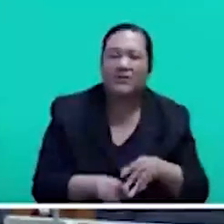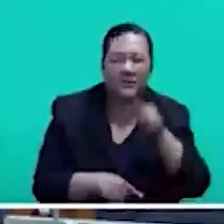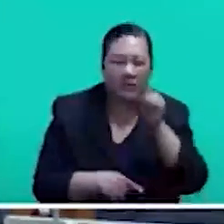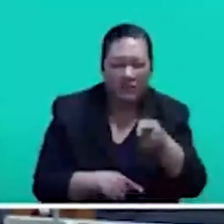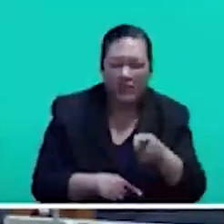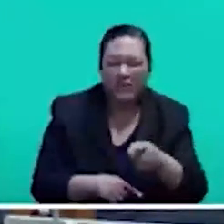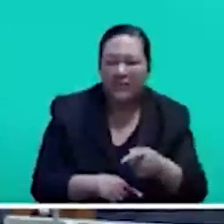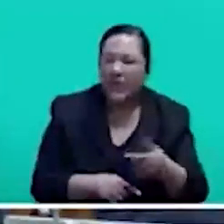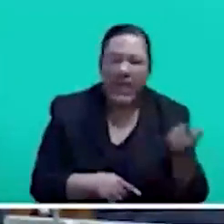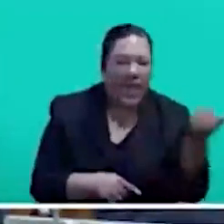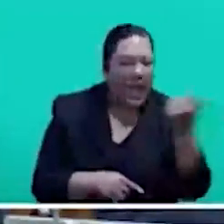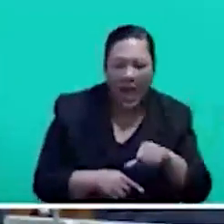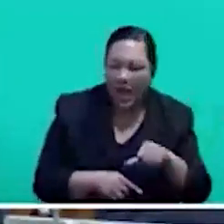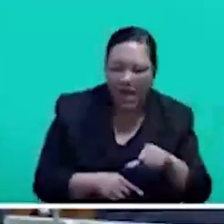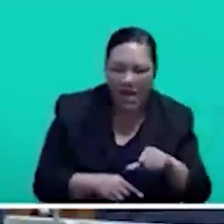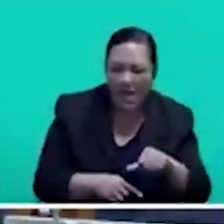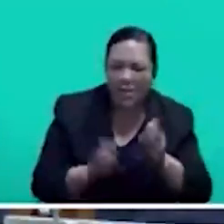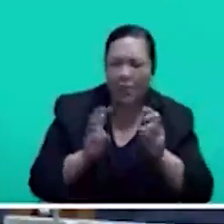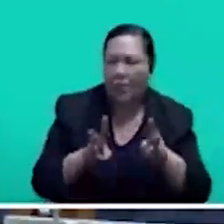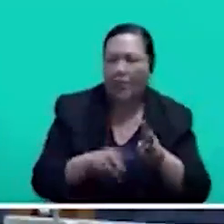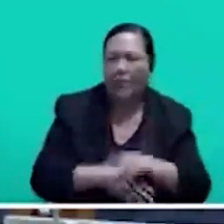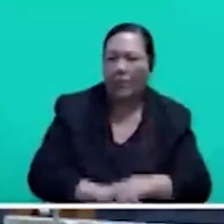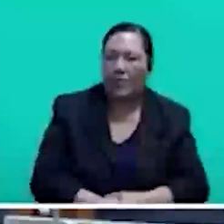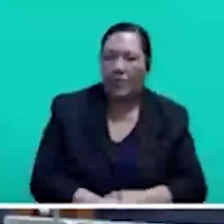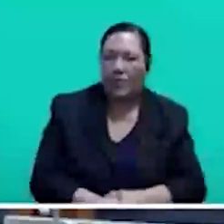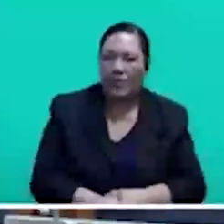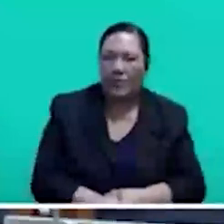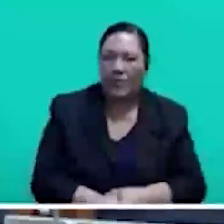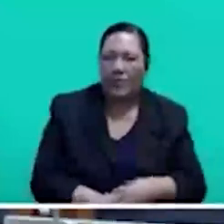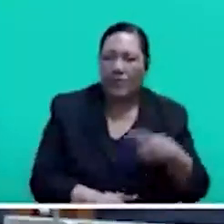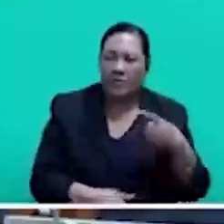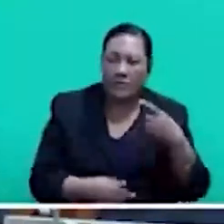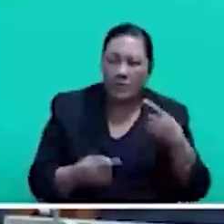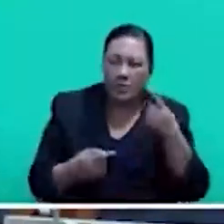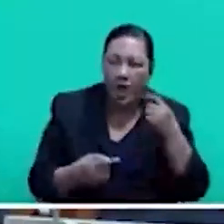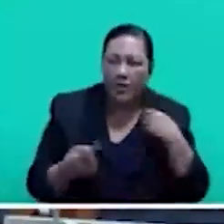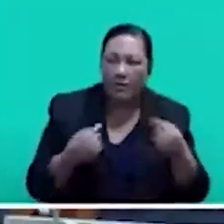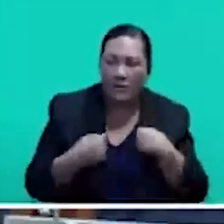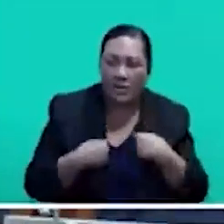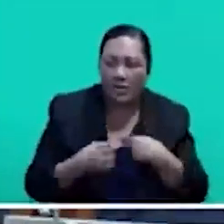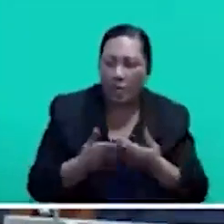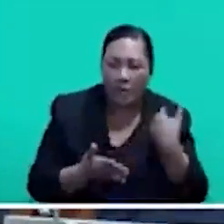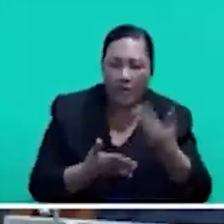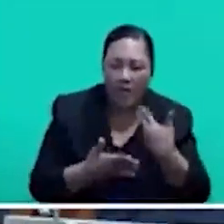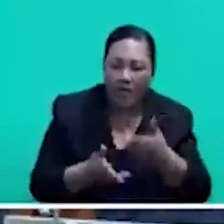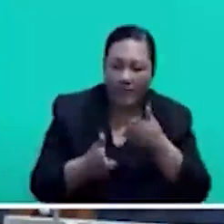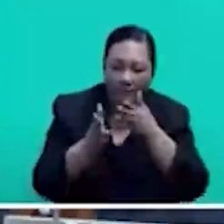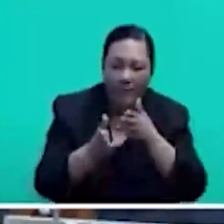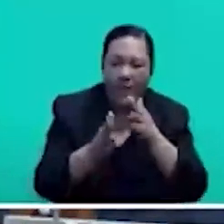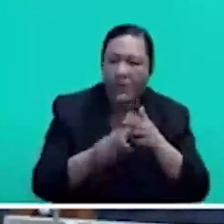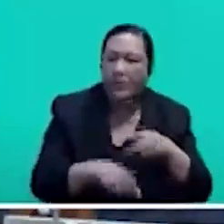any cost. Honourable Speaker, attempts to remove any government through the barrel of the gun must